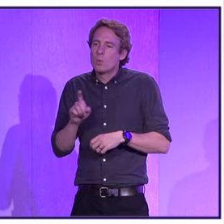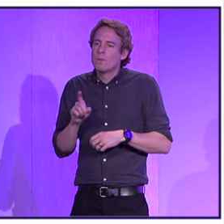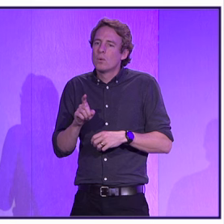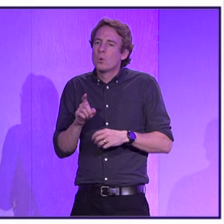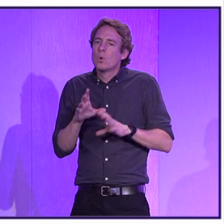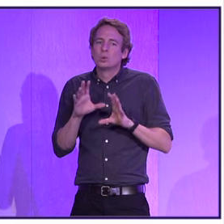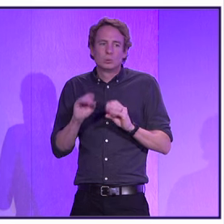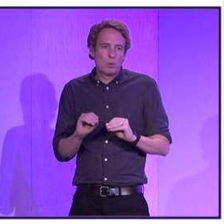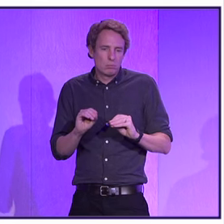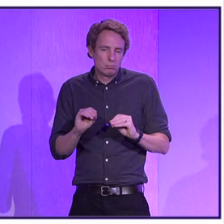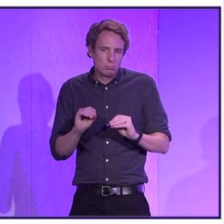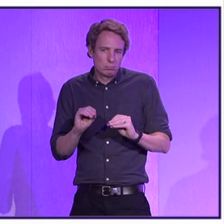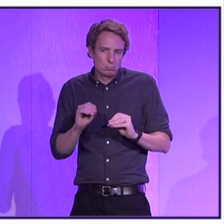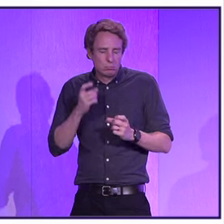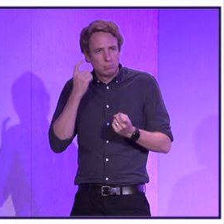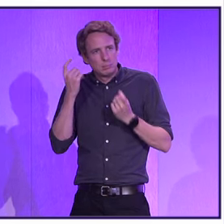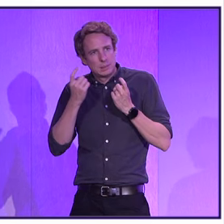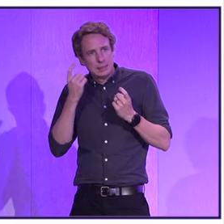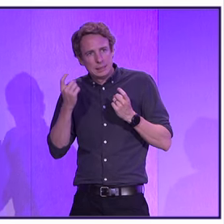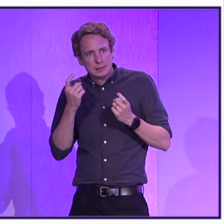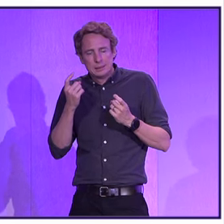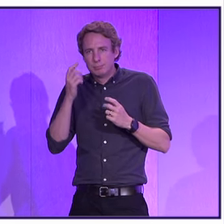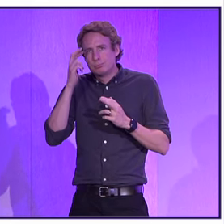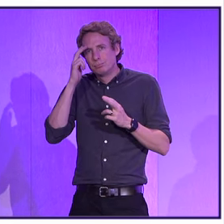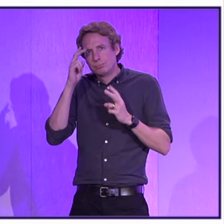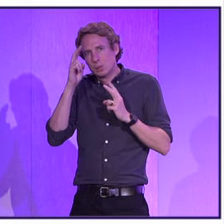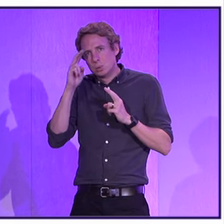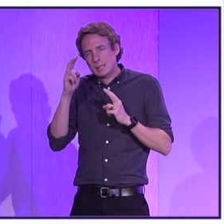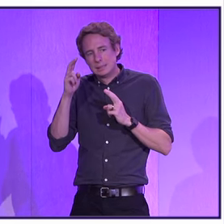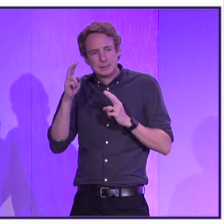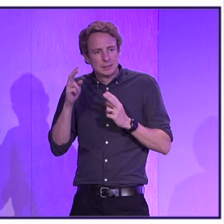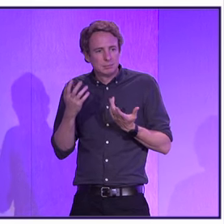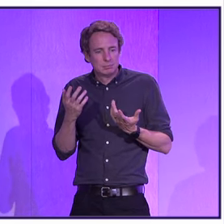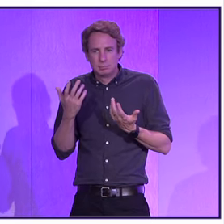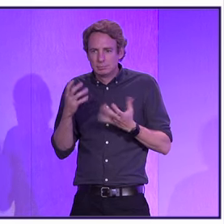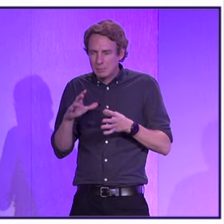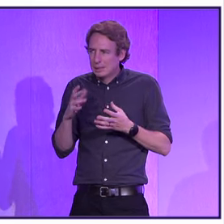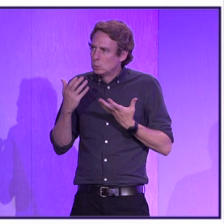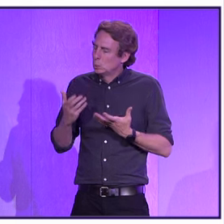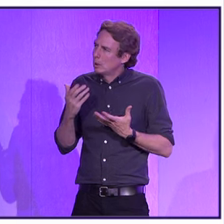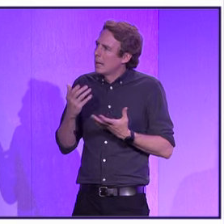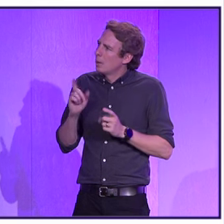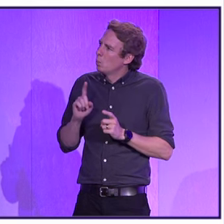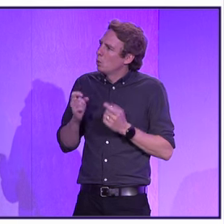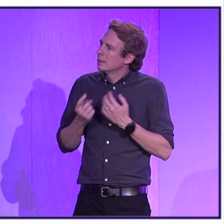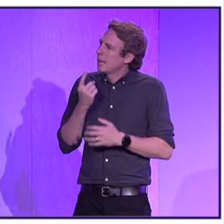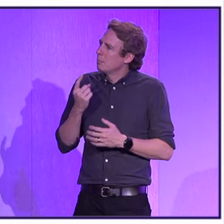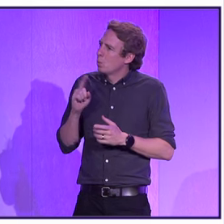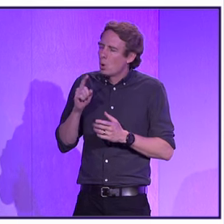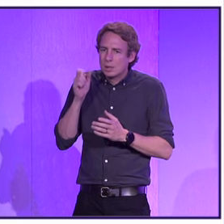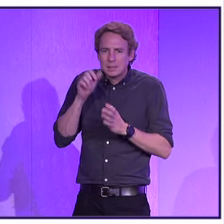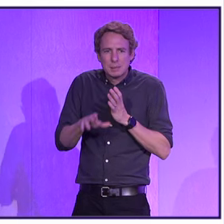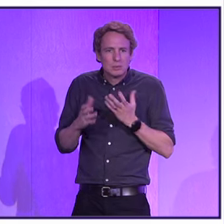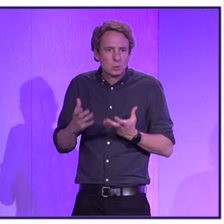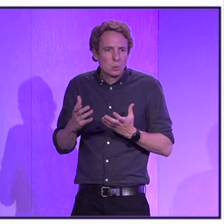stop and think and process what you've been through, what